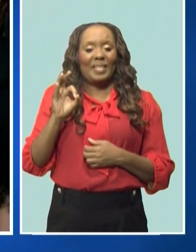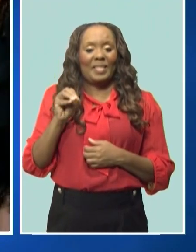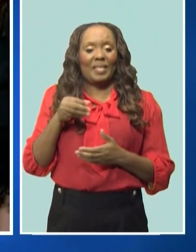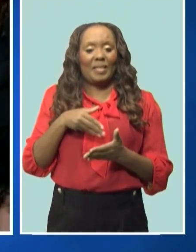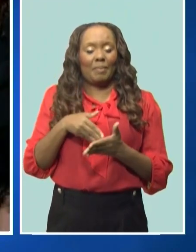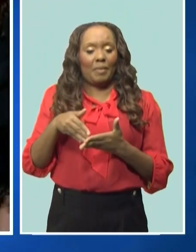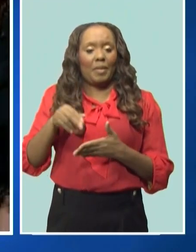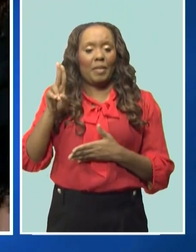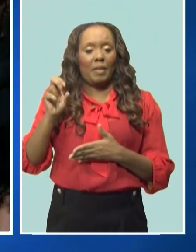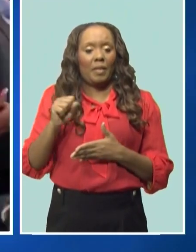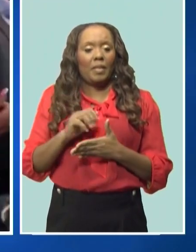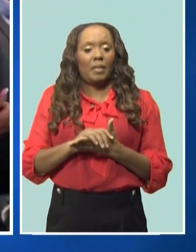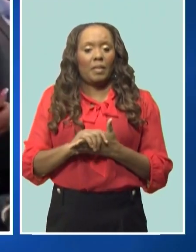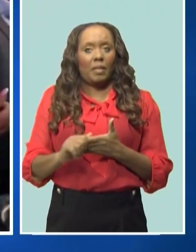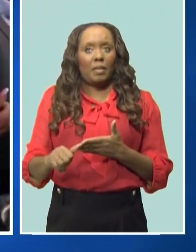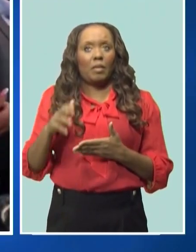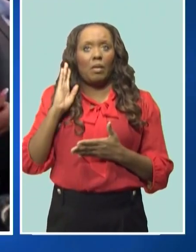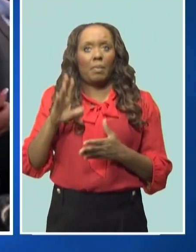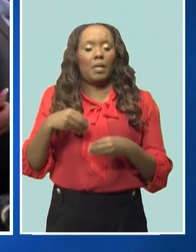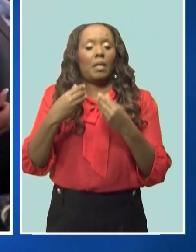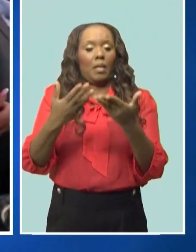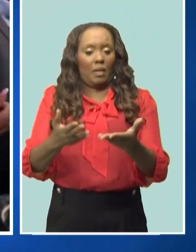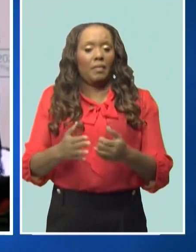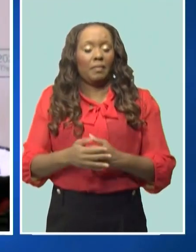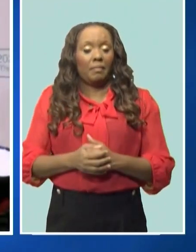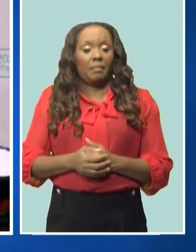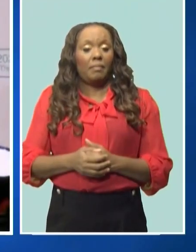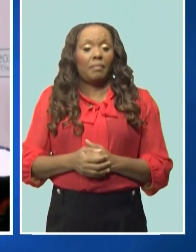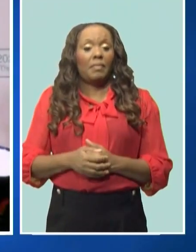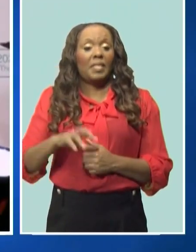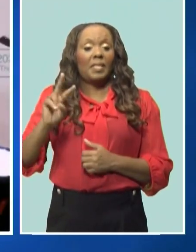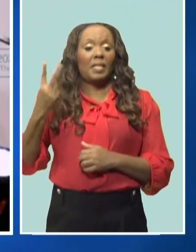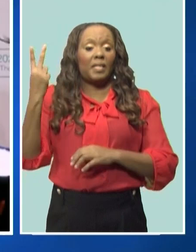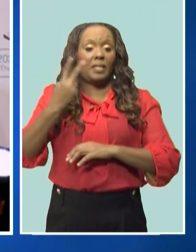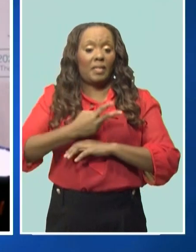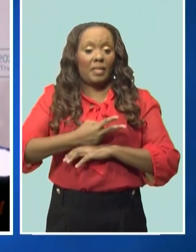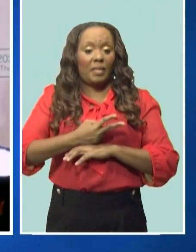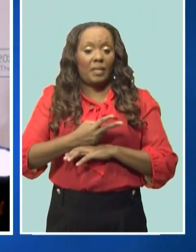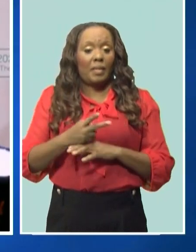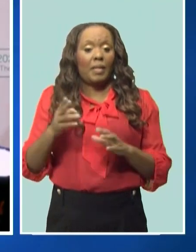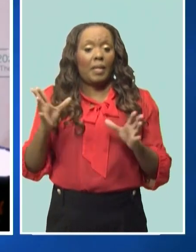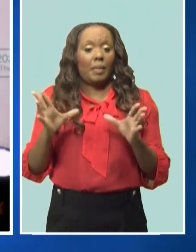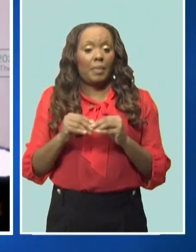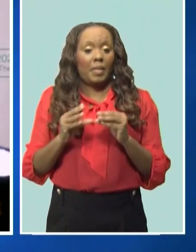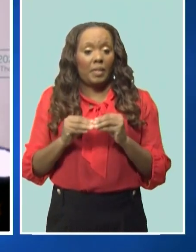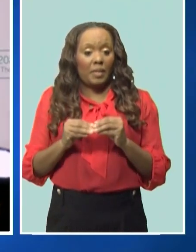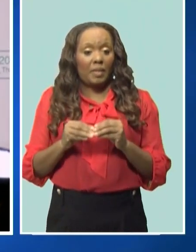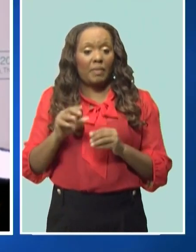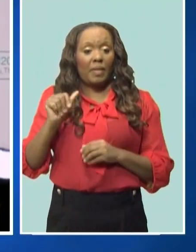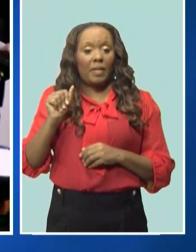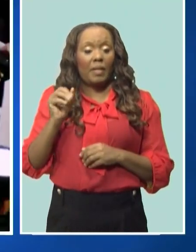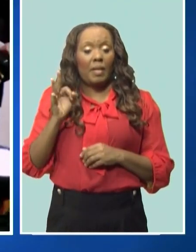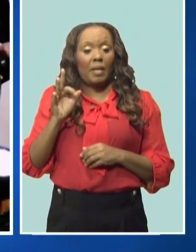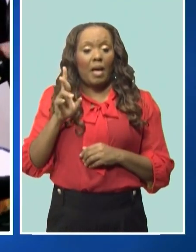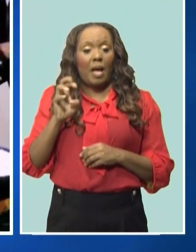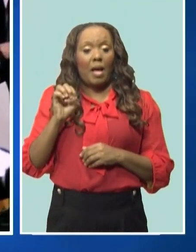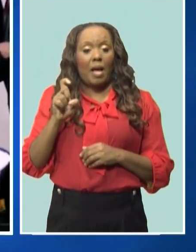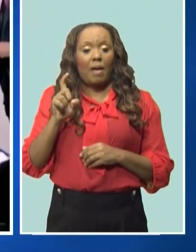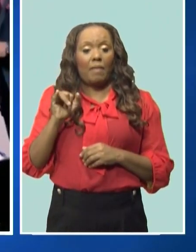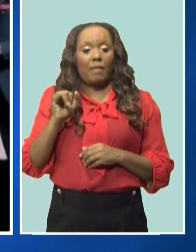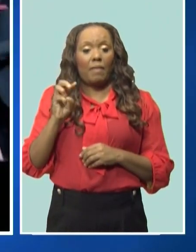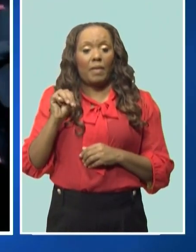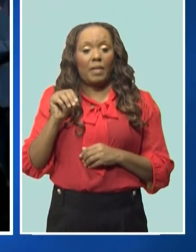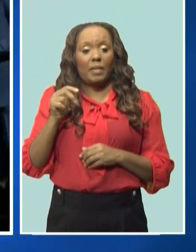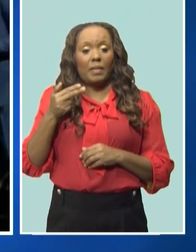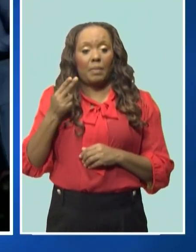bank. The announcement came during day 2 of the 31st Afrexim Bank annual meetings in Nassau, the Bahamas. The Hyatt is